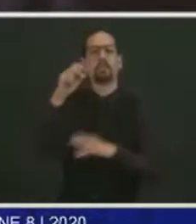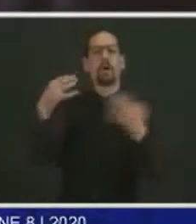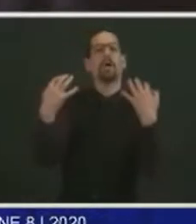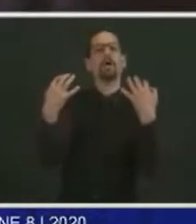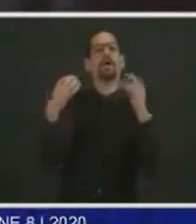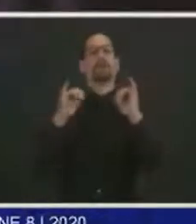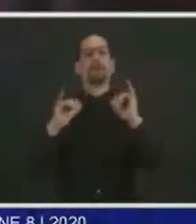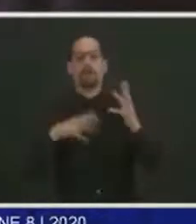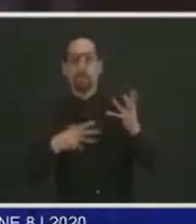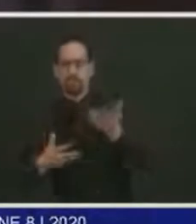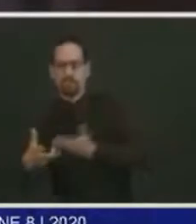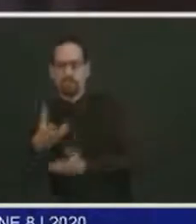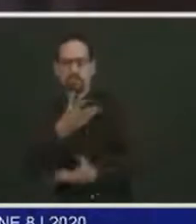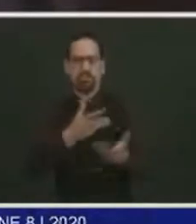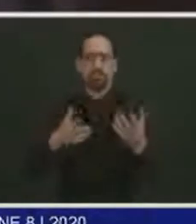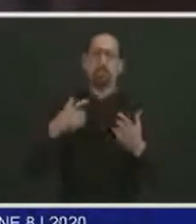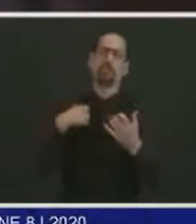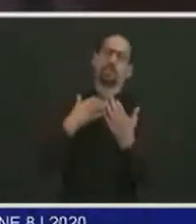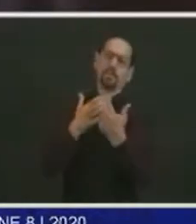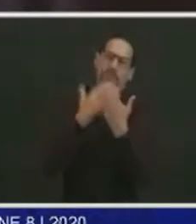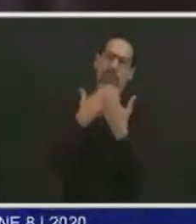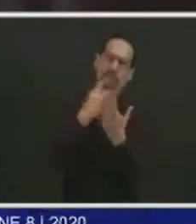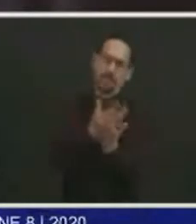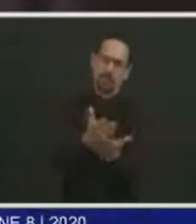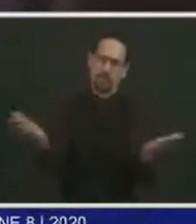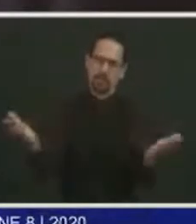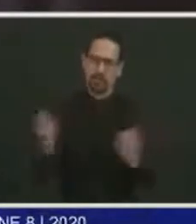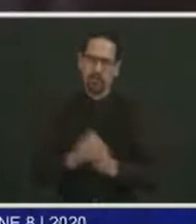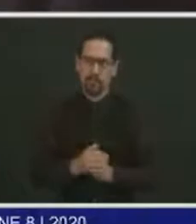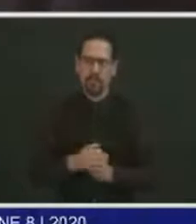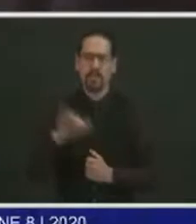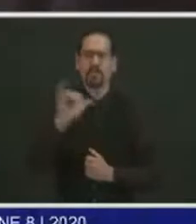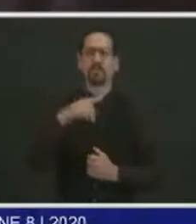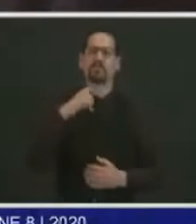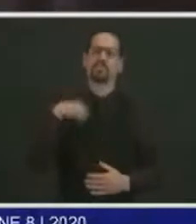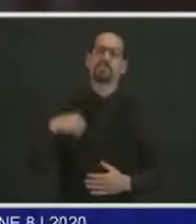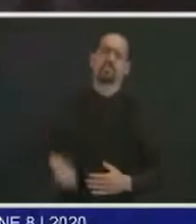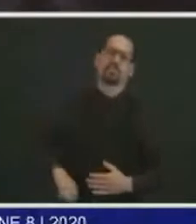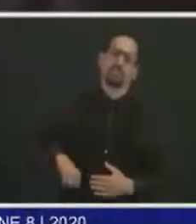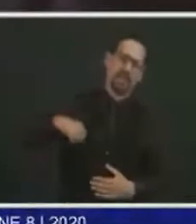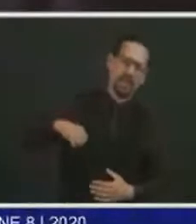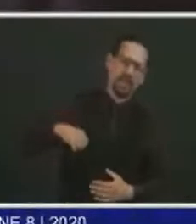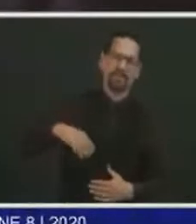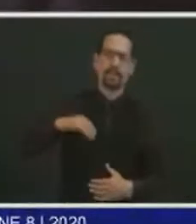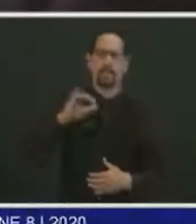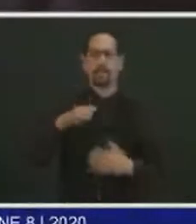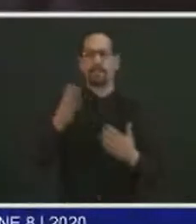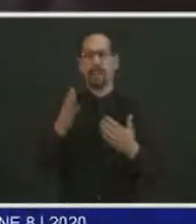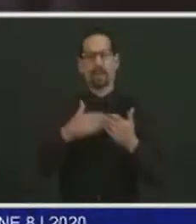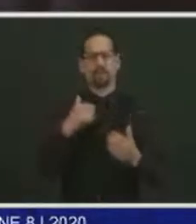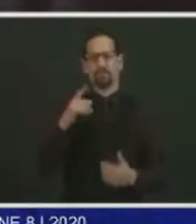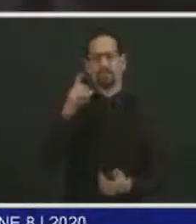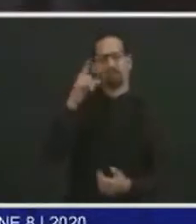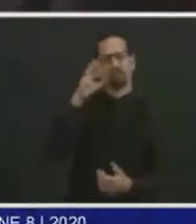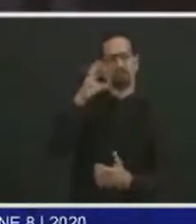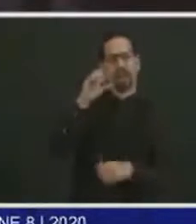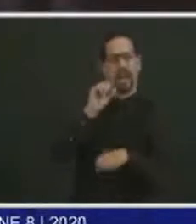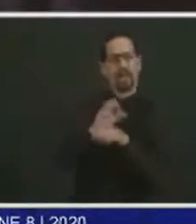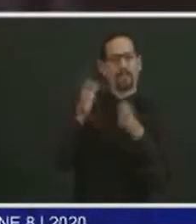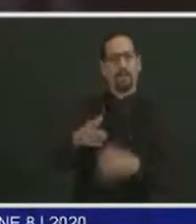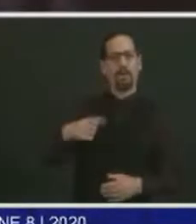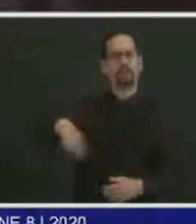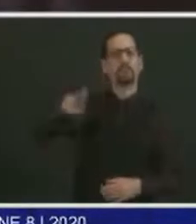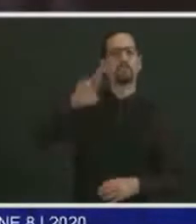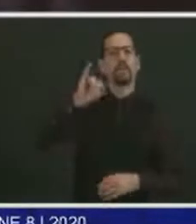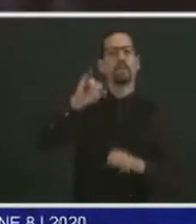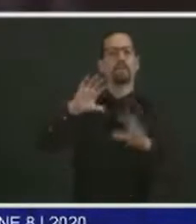also am proud of the nearly 100 employees from my administration who